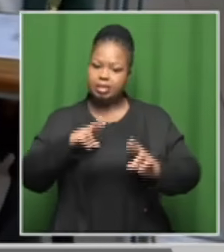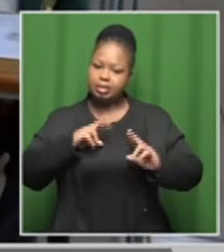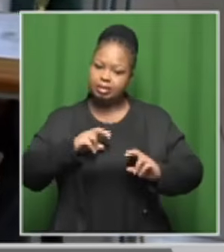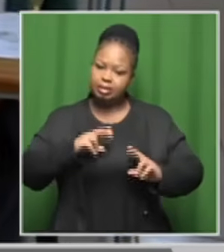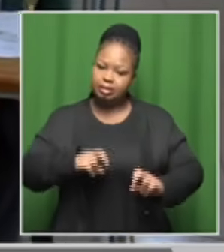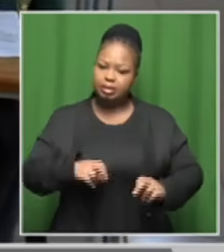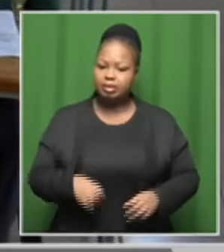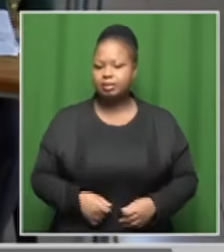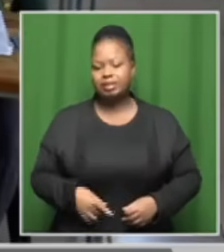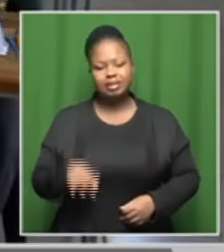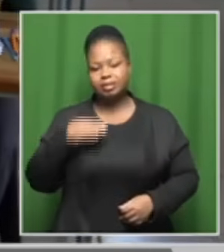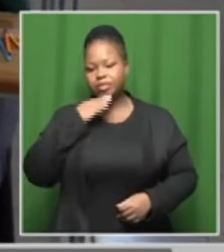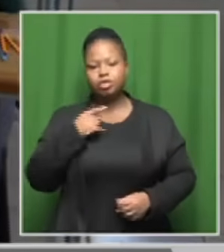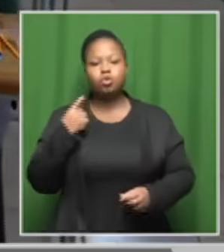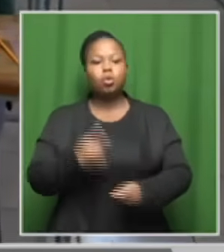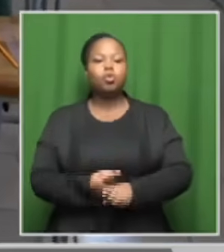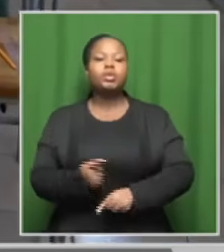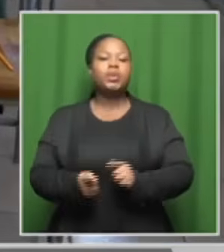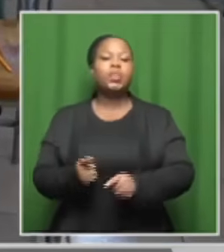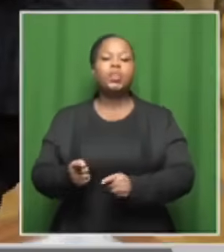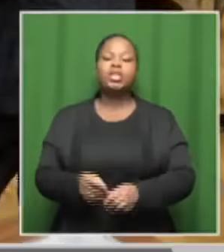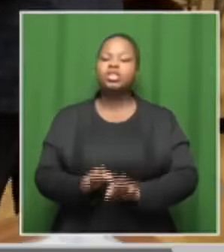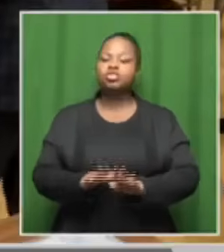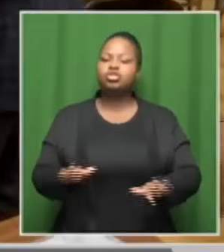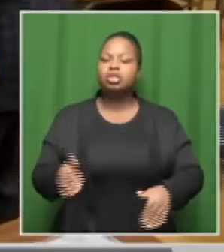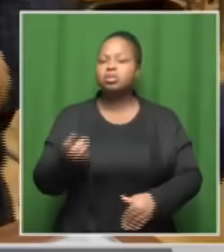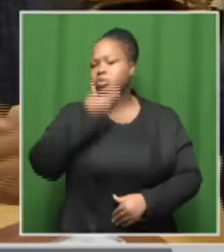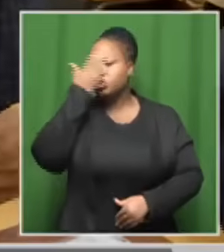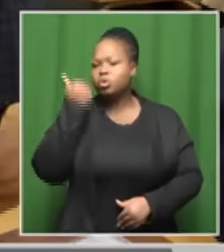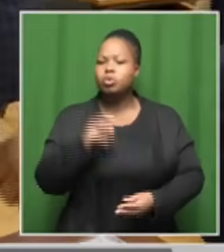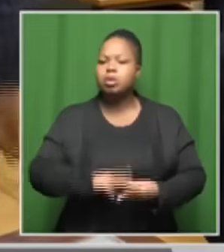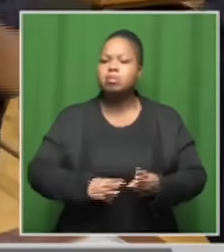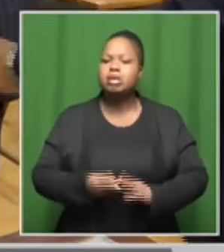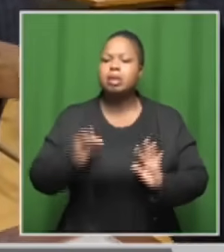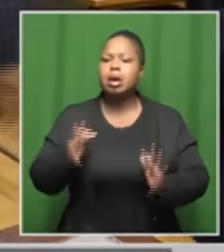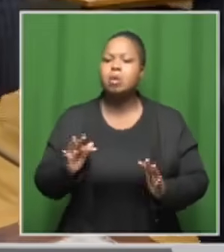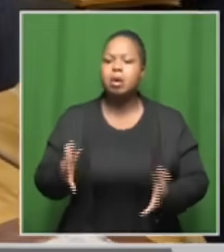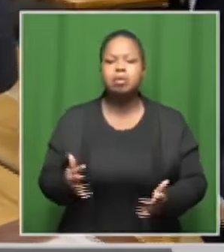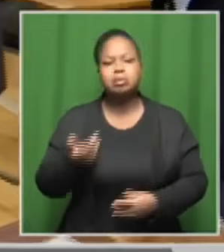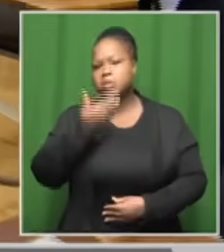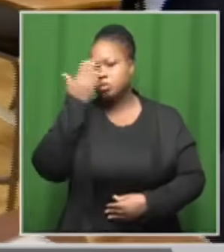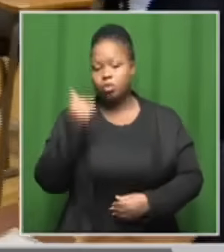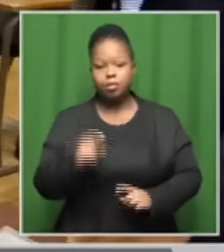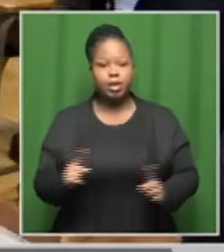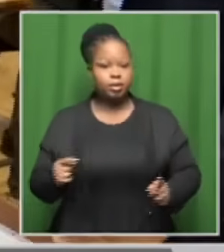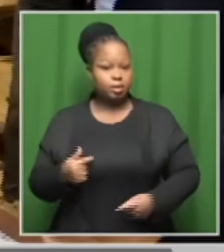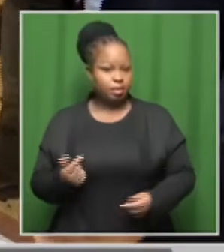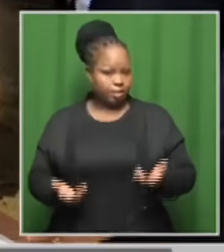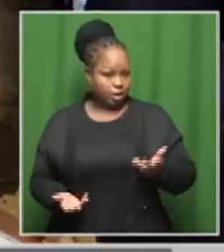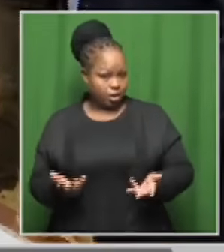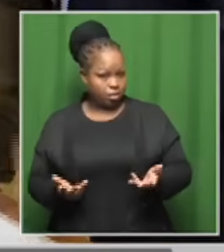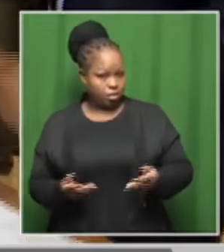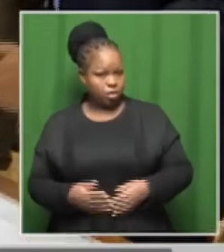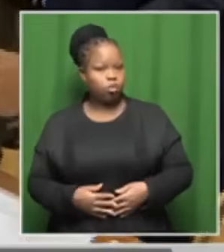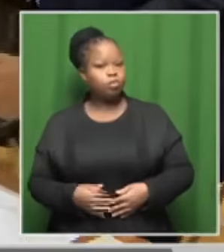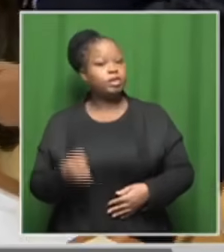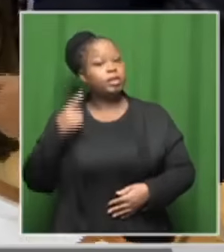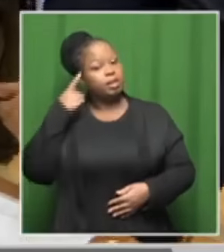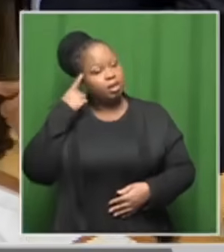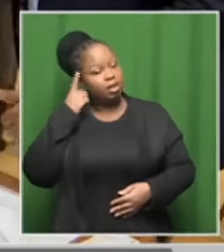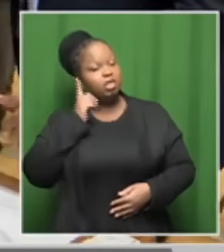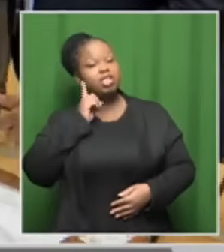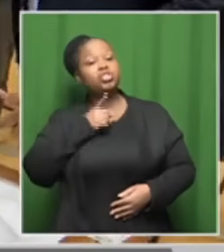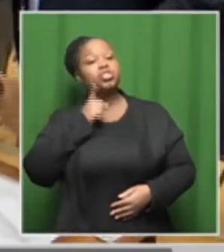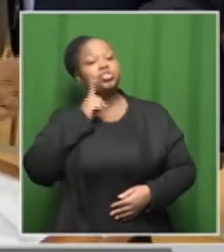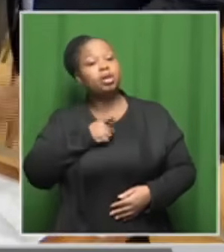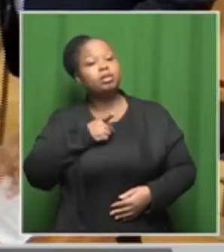can't always be the children who don't know how to do maths. At some point we've got to ask about other factors that contribute to